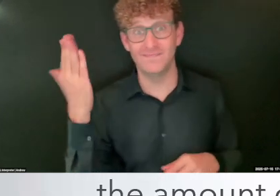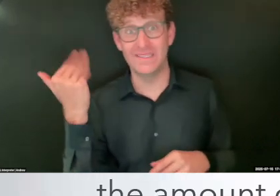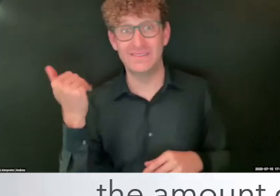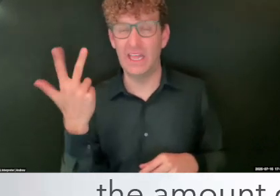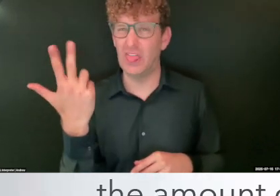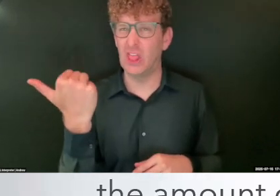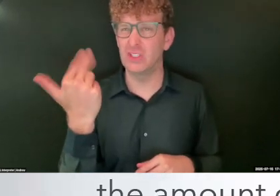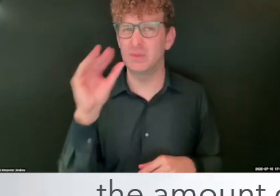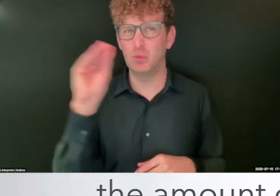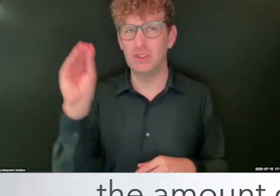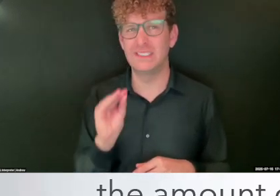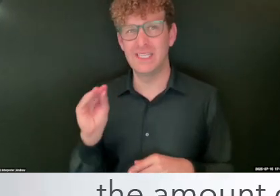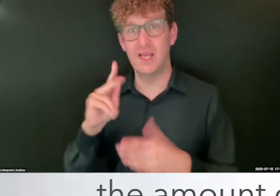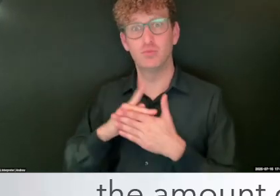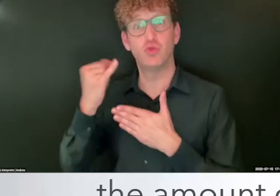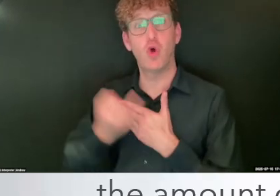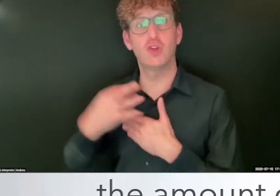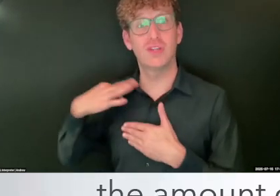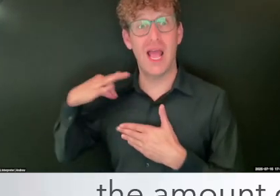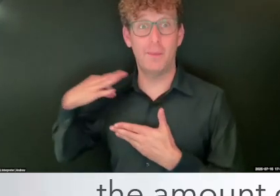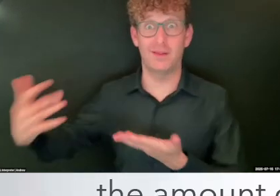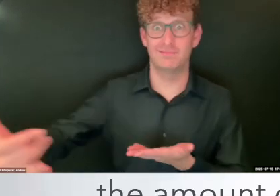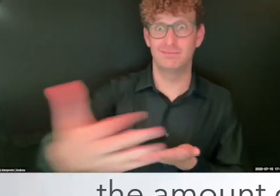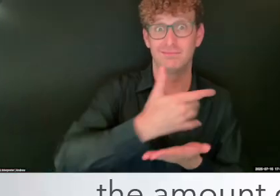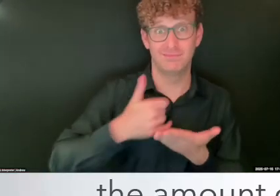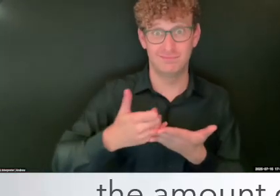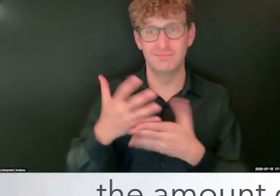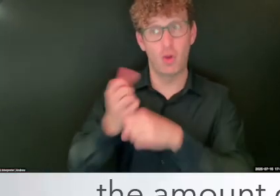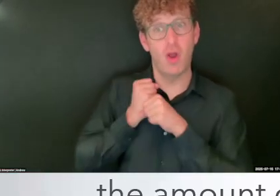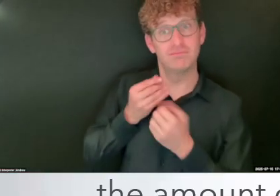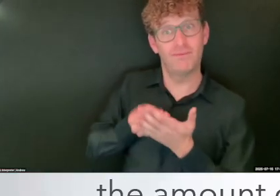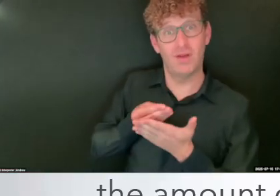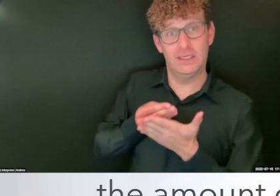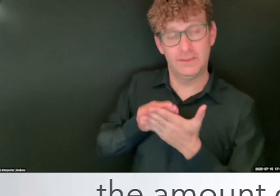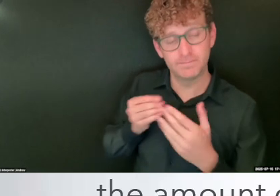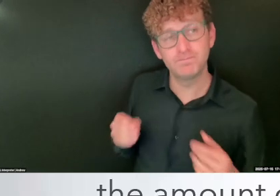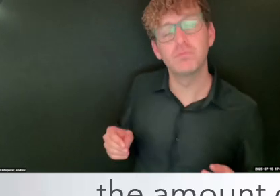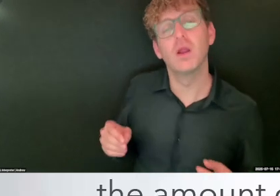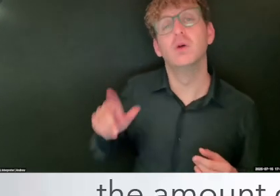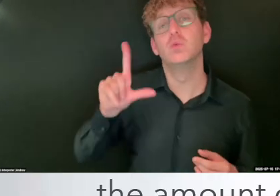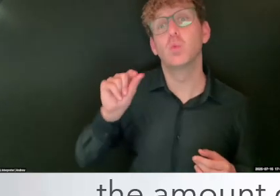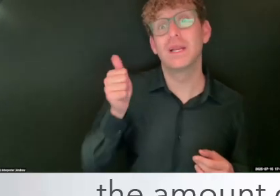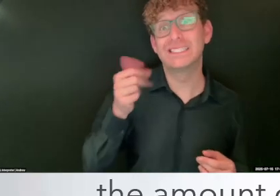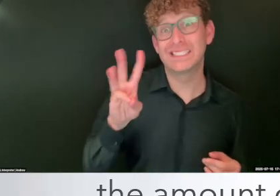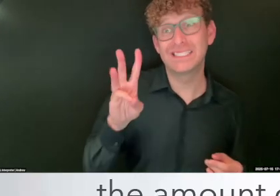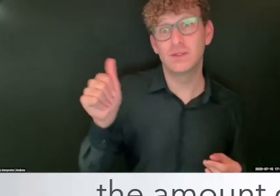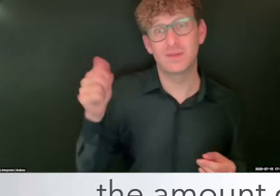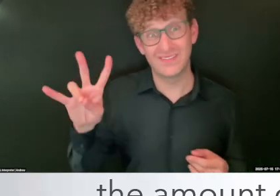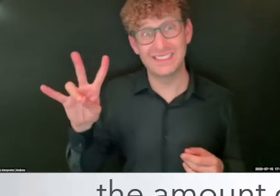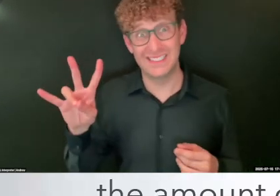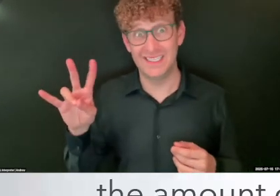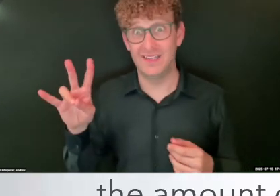funding. Even in 2016 to 17, after funding more than doubled, only about 25%